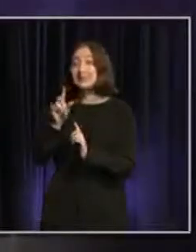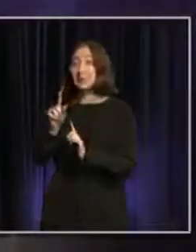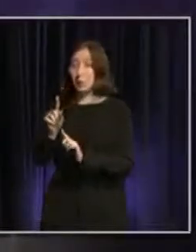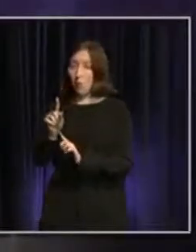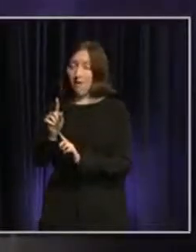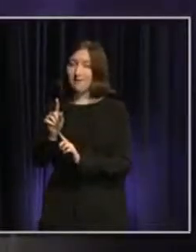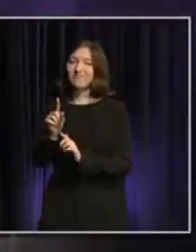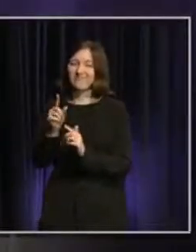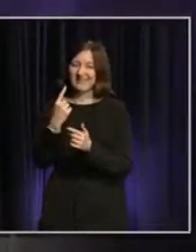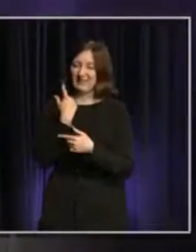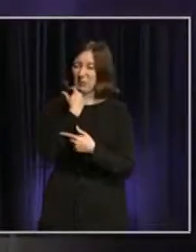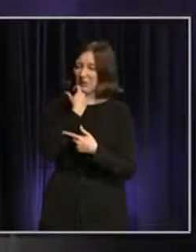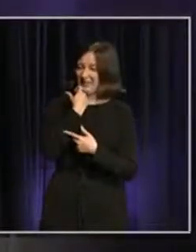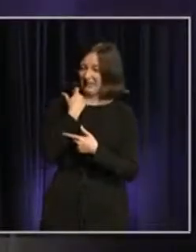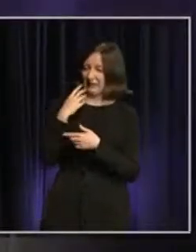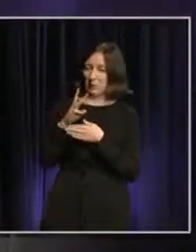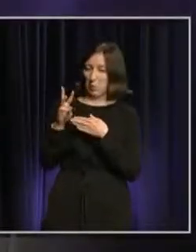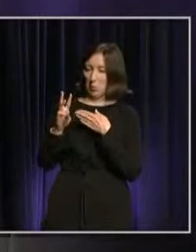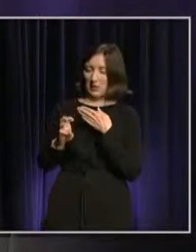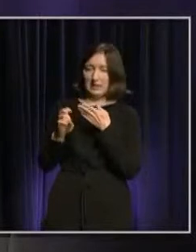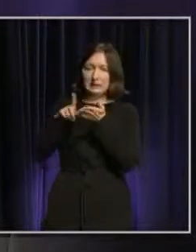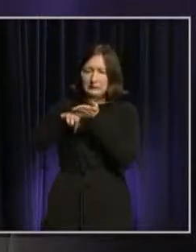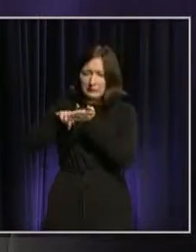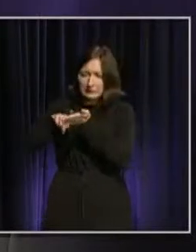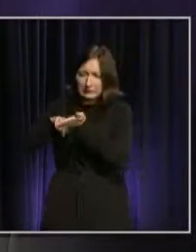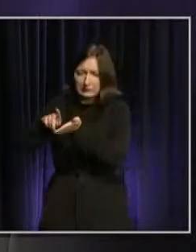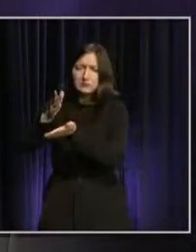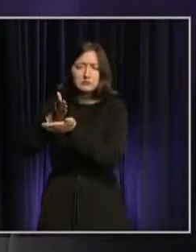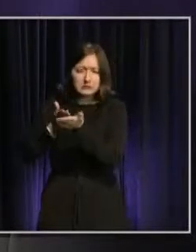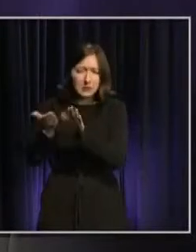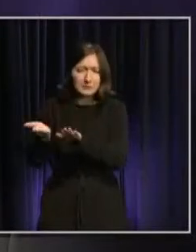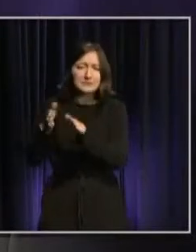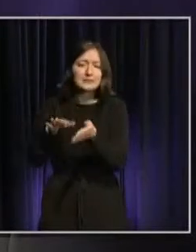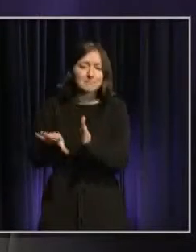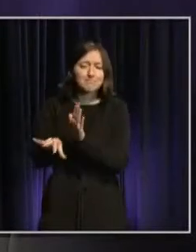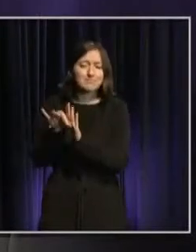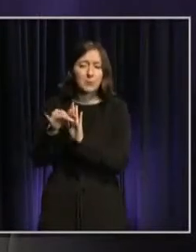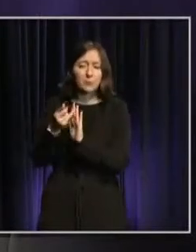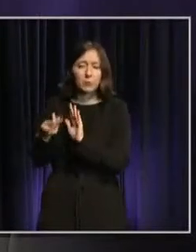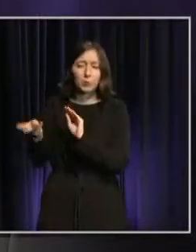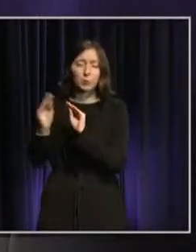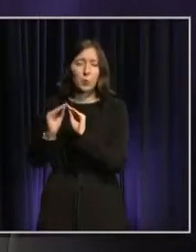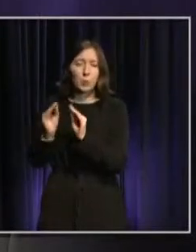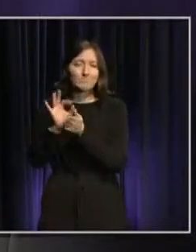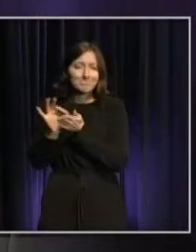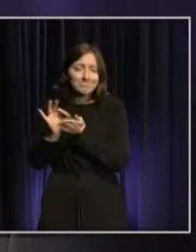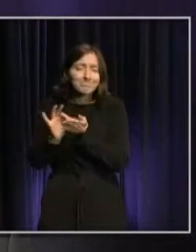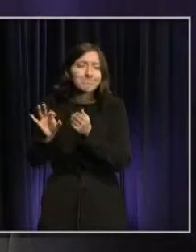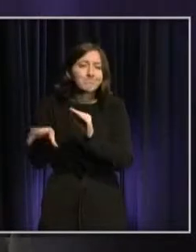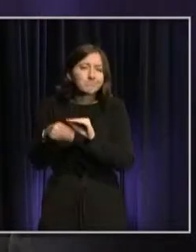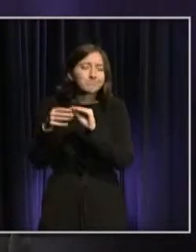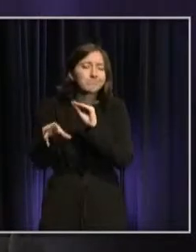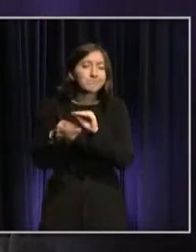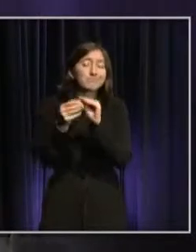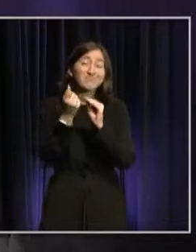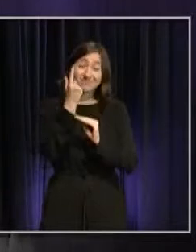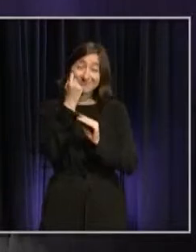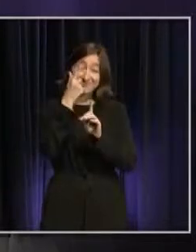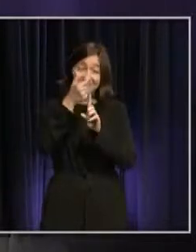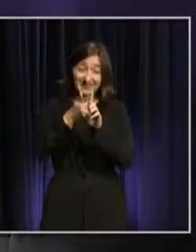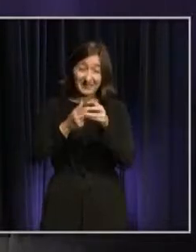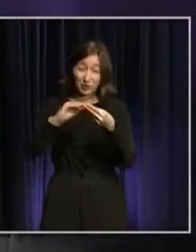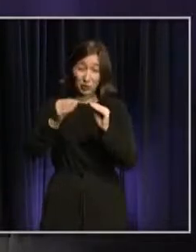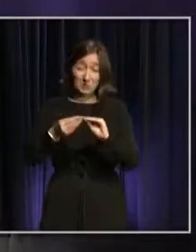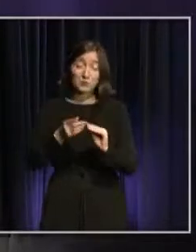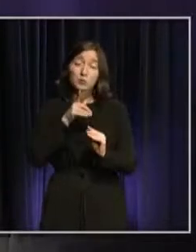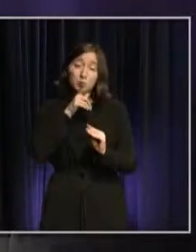death investigations from the weekend. I want to remind you that every single one of these numbers is a loved one who we are dearly missing, and so